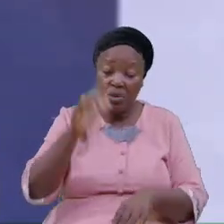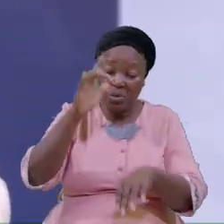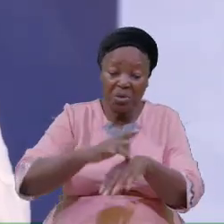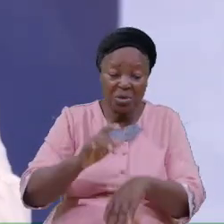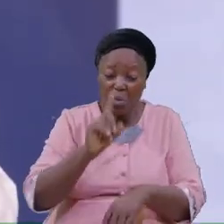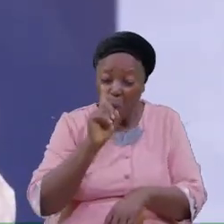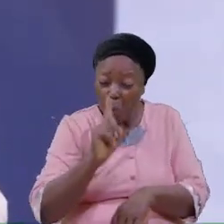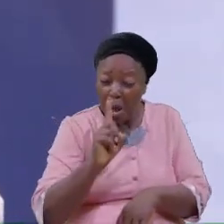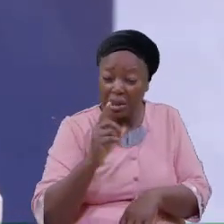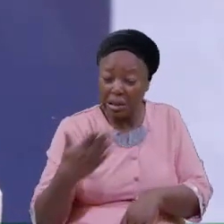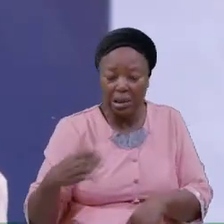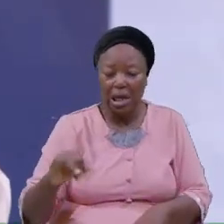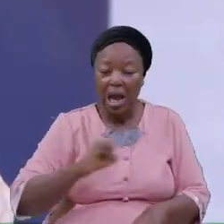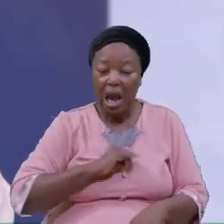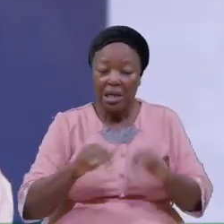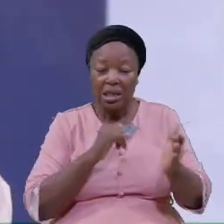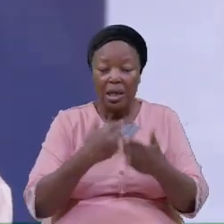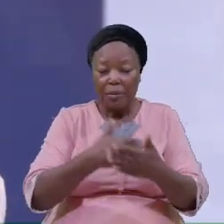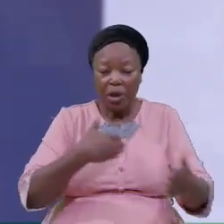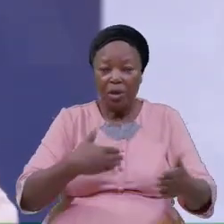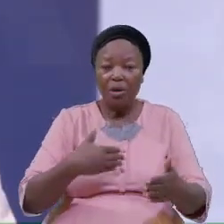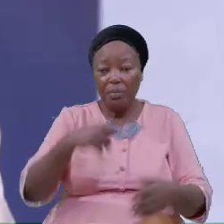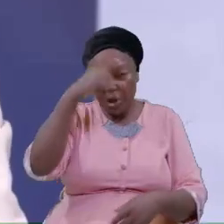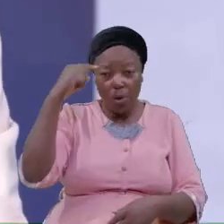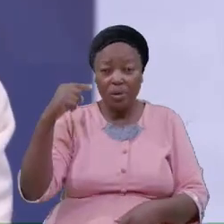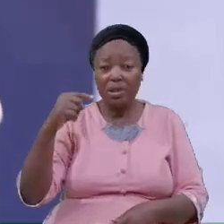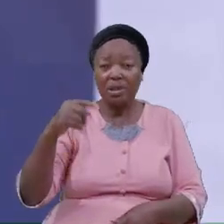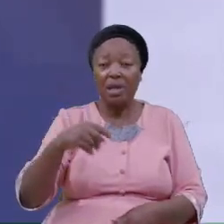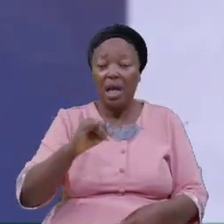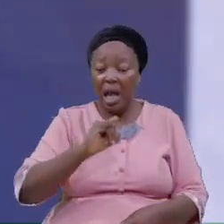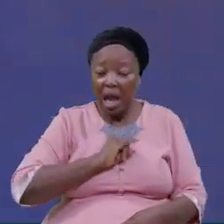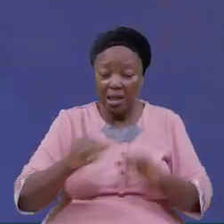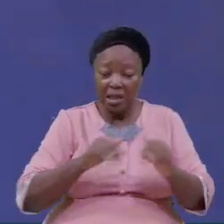it because I am a peacemaker.